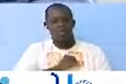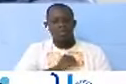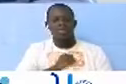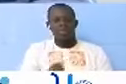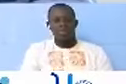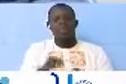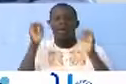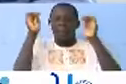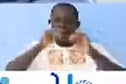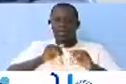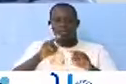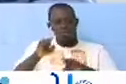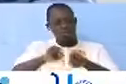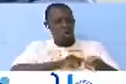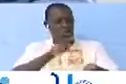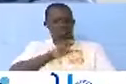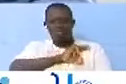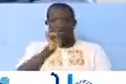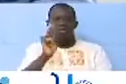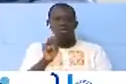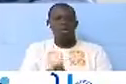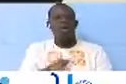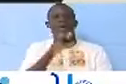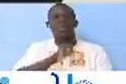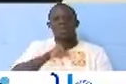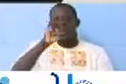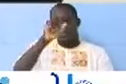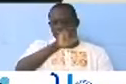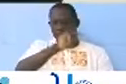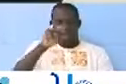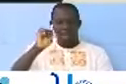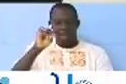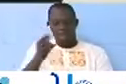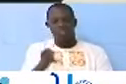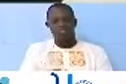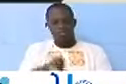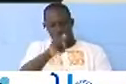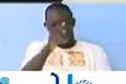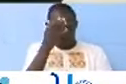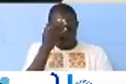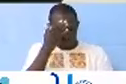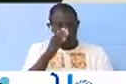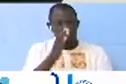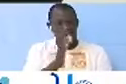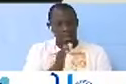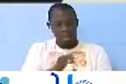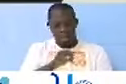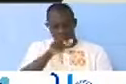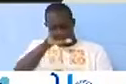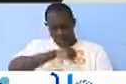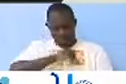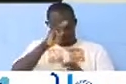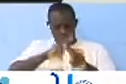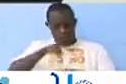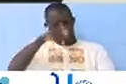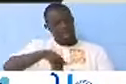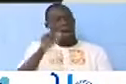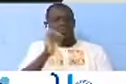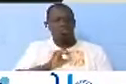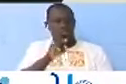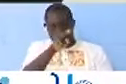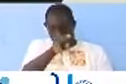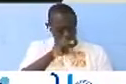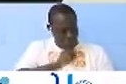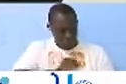the proceedings wouldn't have been long. Mr. Sanneh, you know he's not sitting in front of me. You are the one sitting in front of me. So that's why I'm asking you